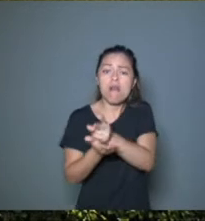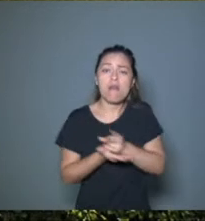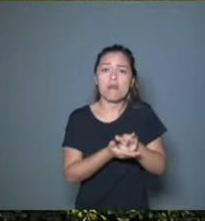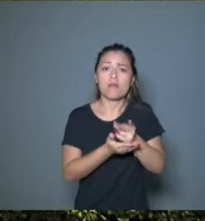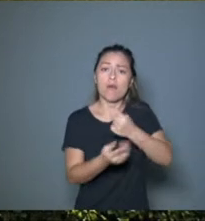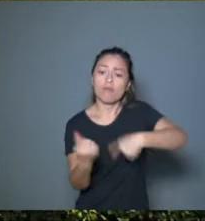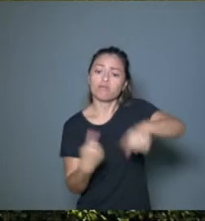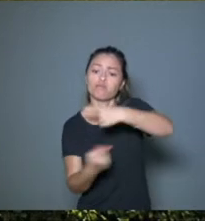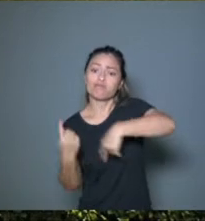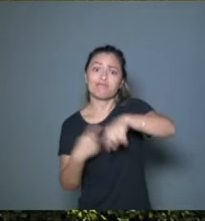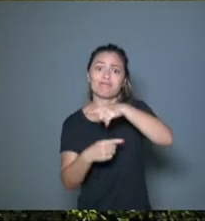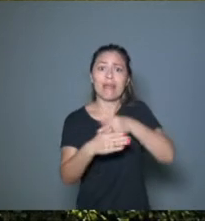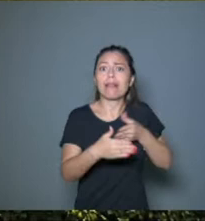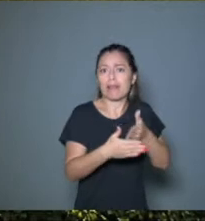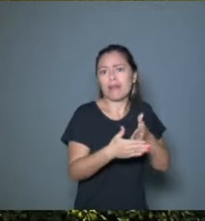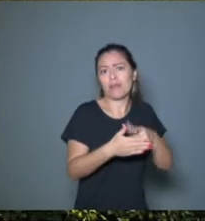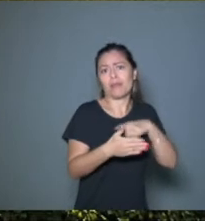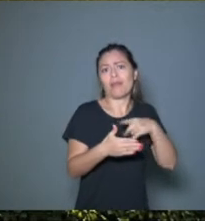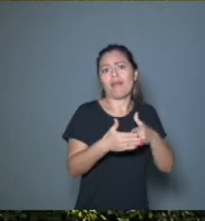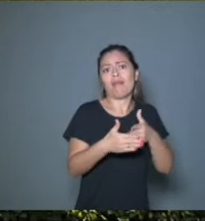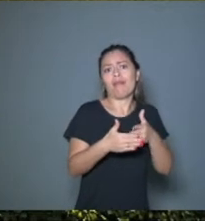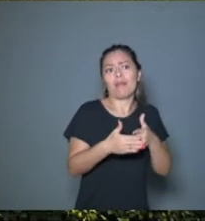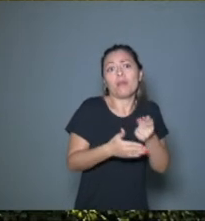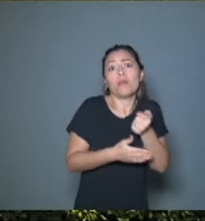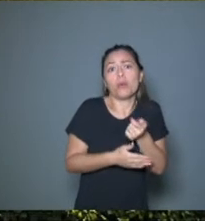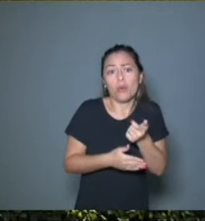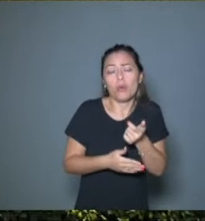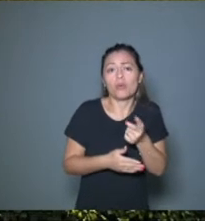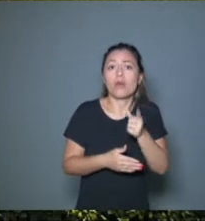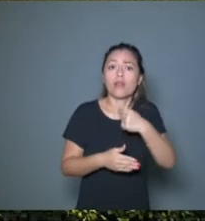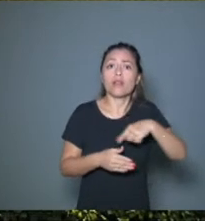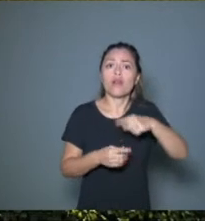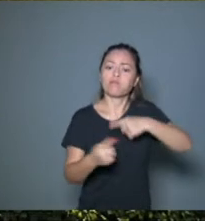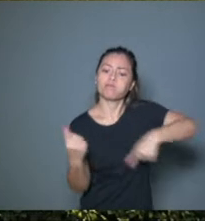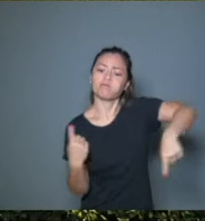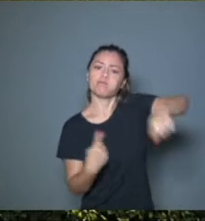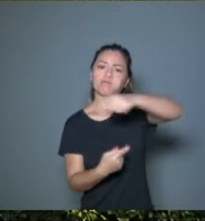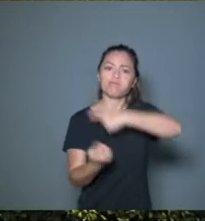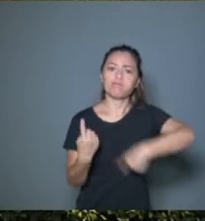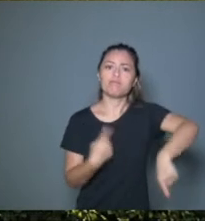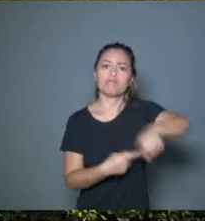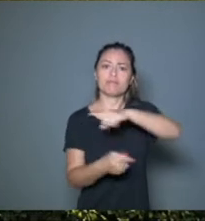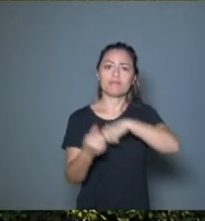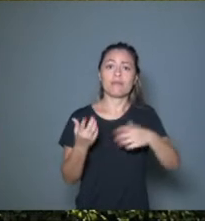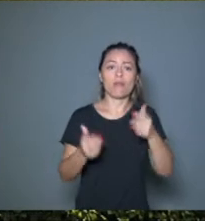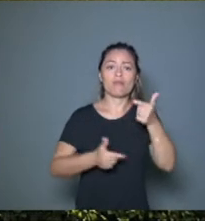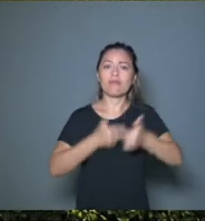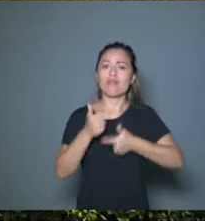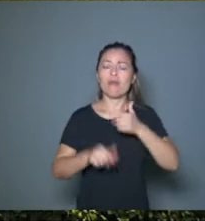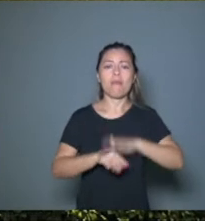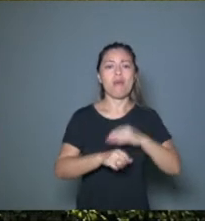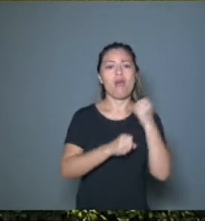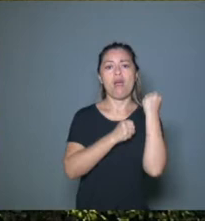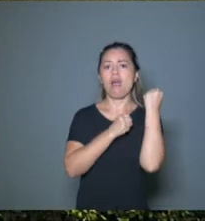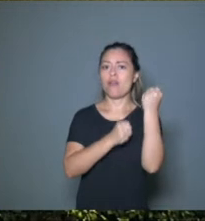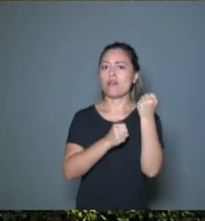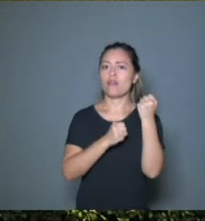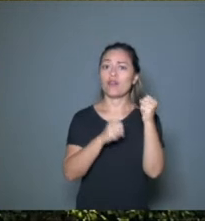natural resources that are finite and scarce. That's why we